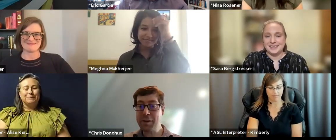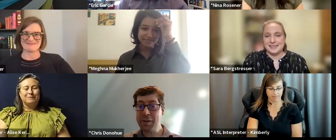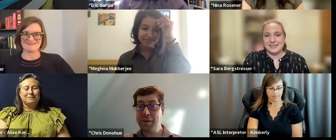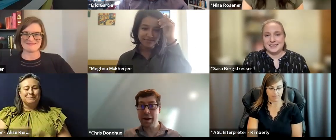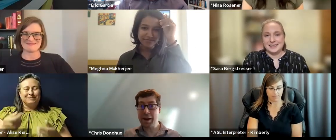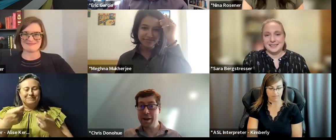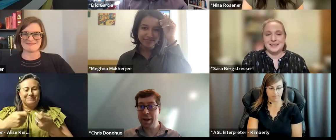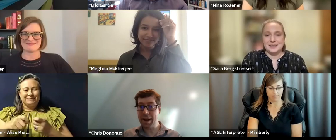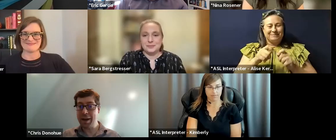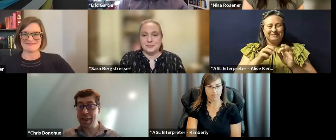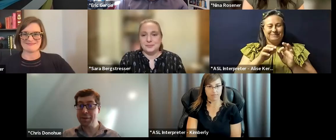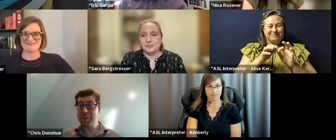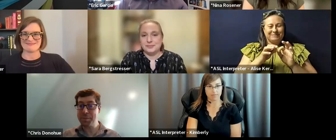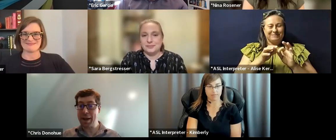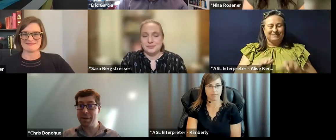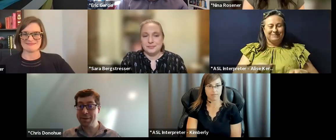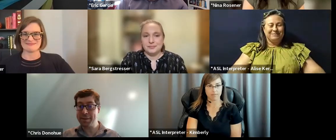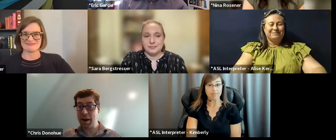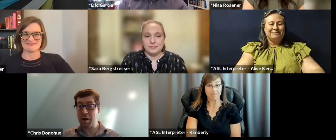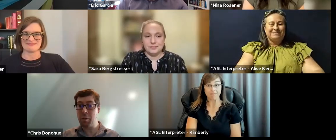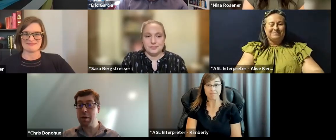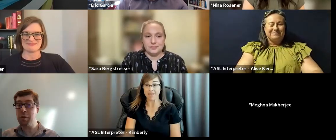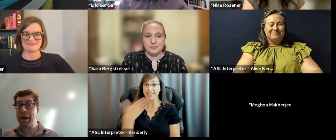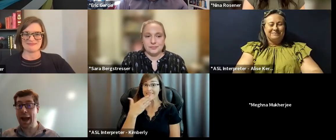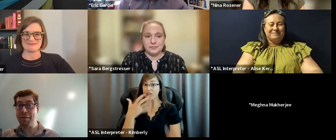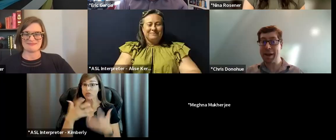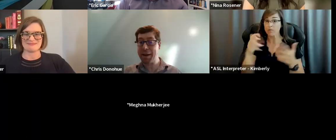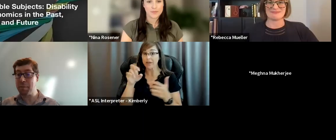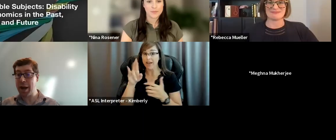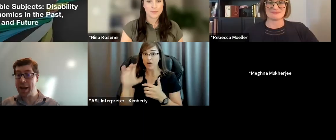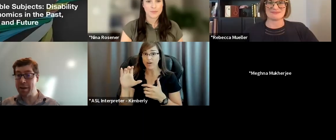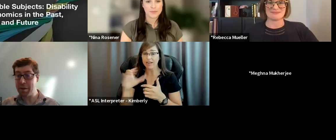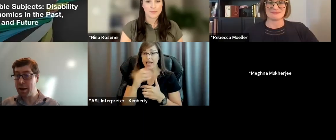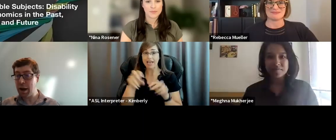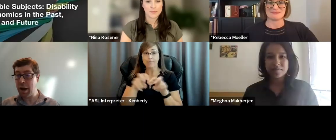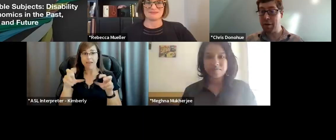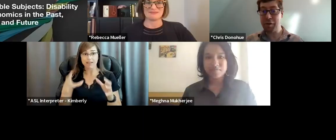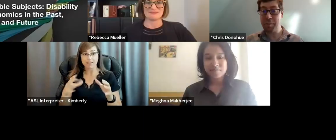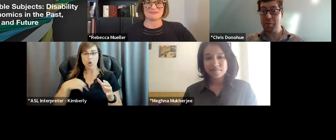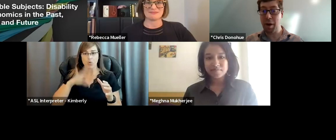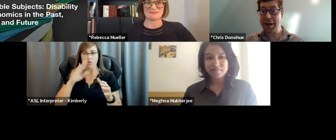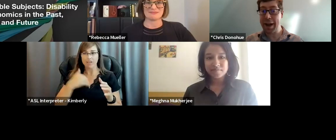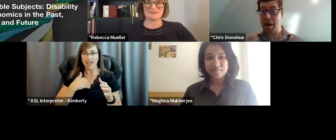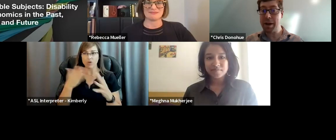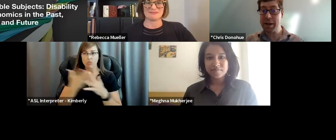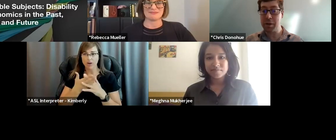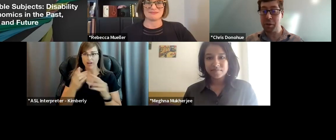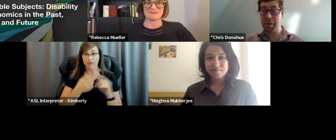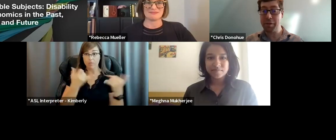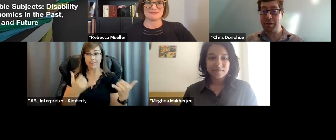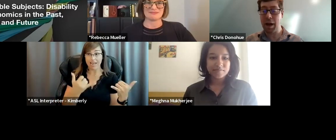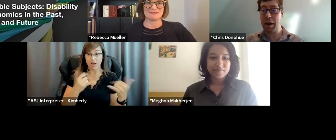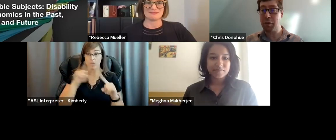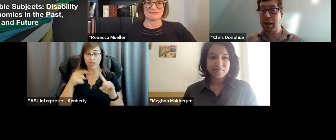Thanks so much, Eric. Thanks so much, panelists. We will be having a break from right now